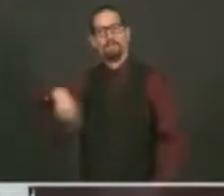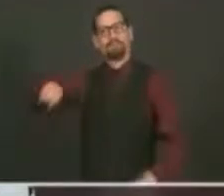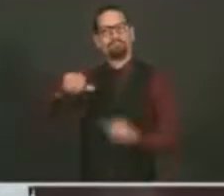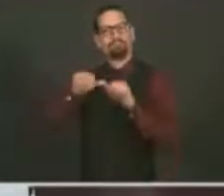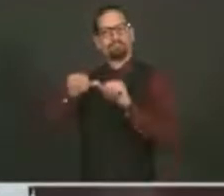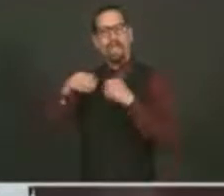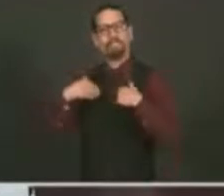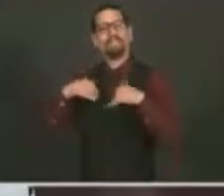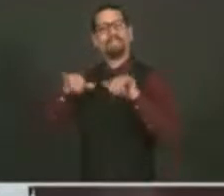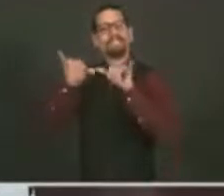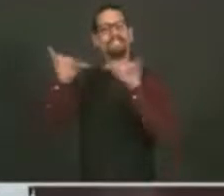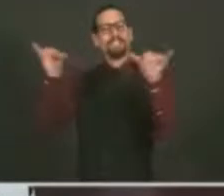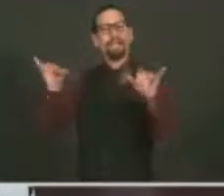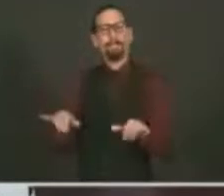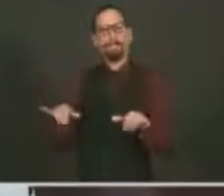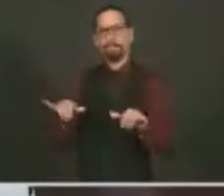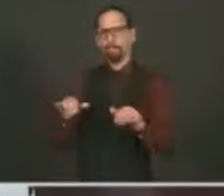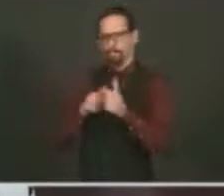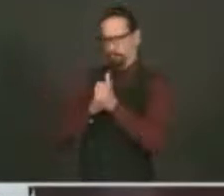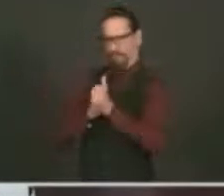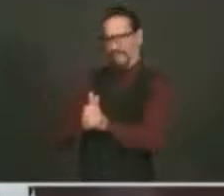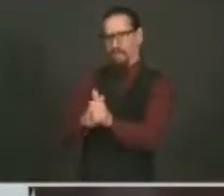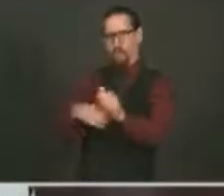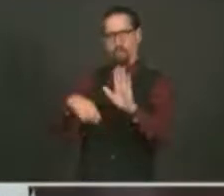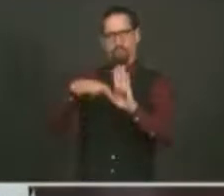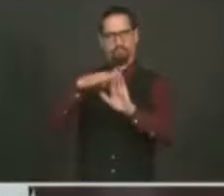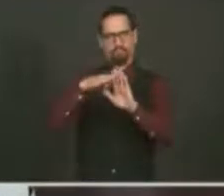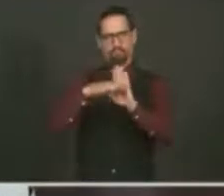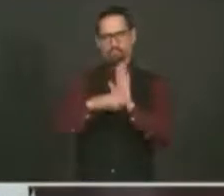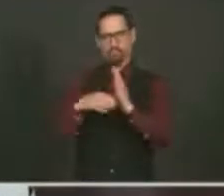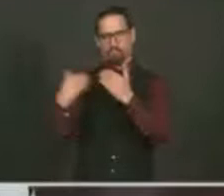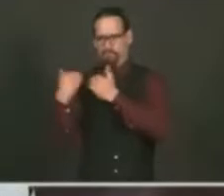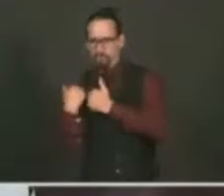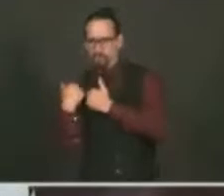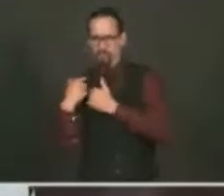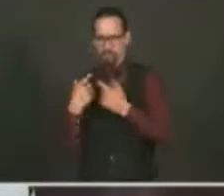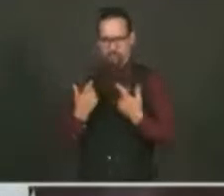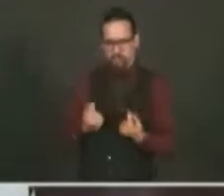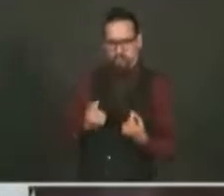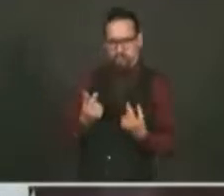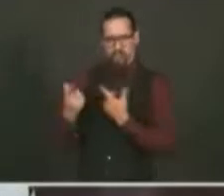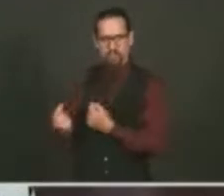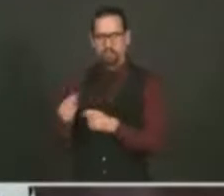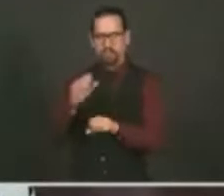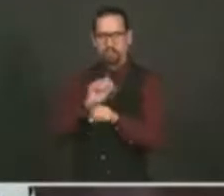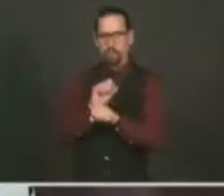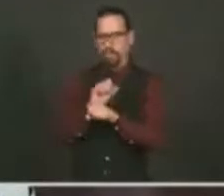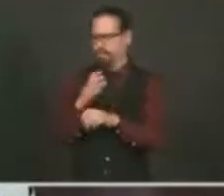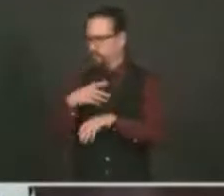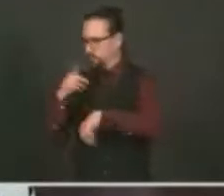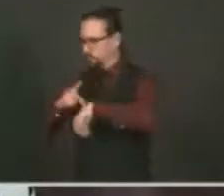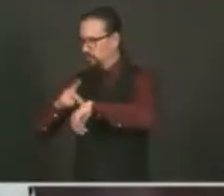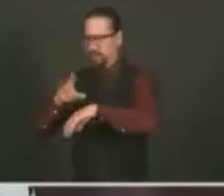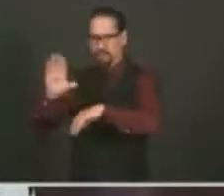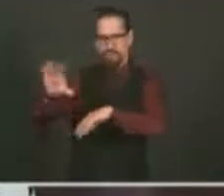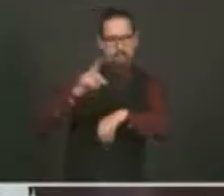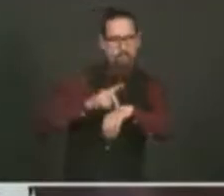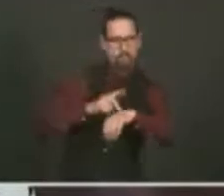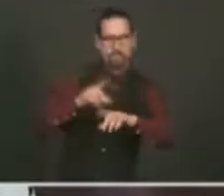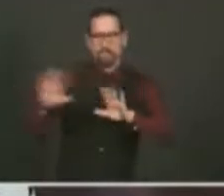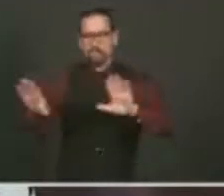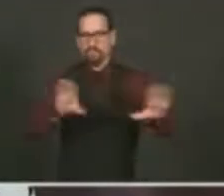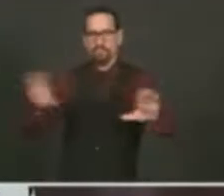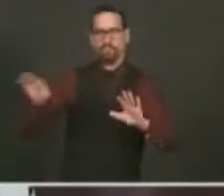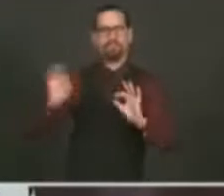that you have in place and the strong work that you're doing following your COVID-19 plans. To those business owners and